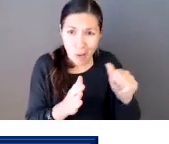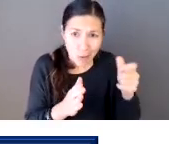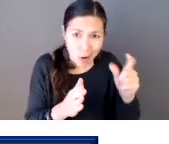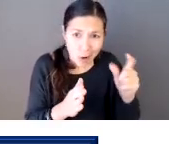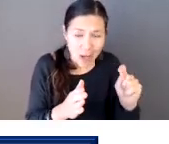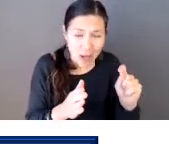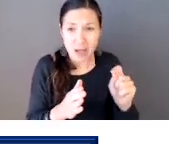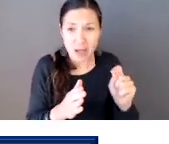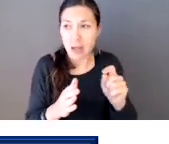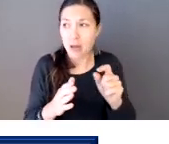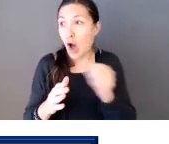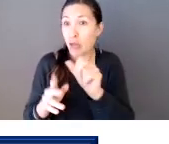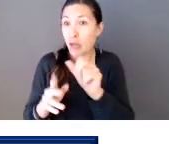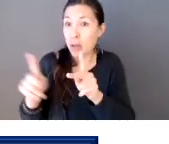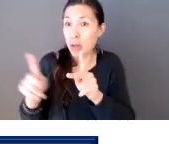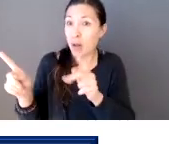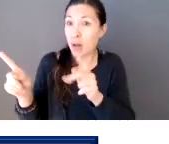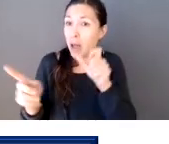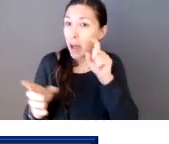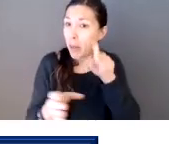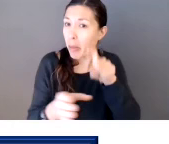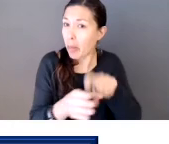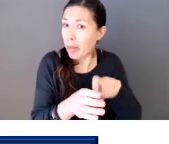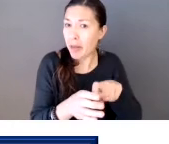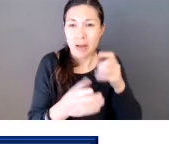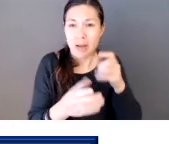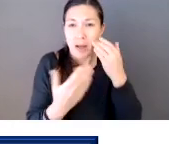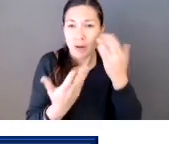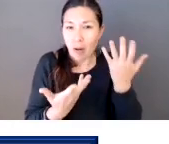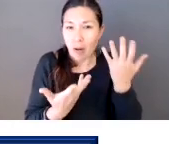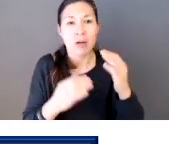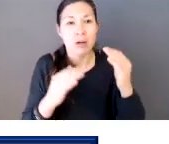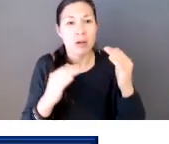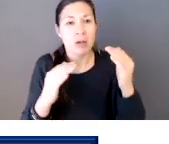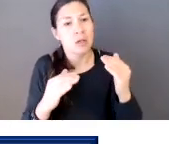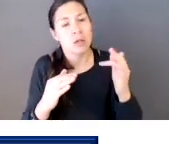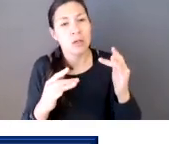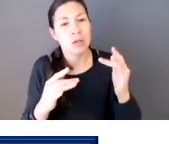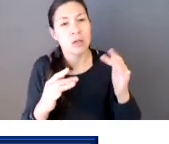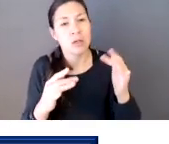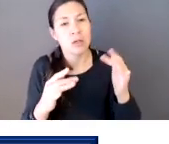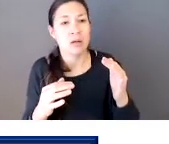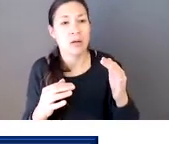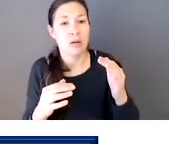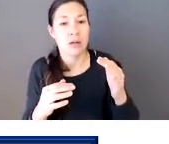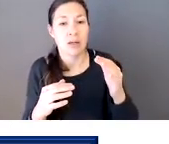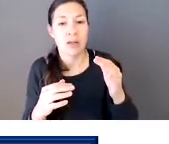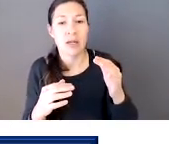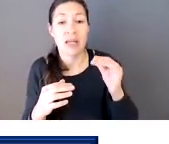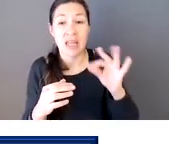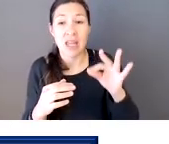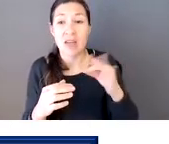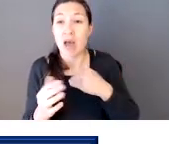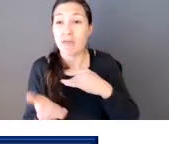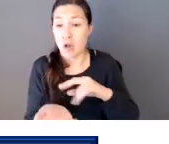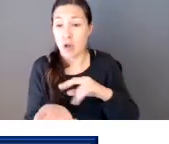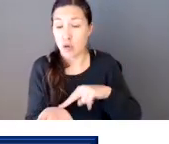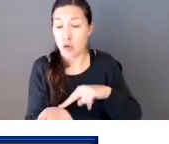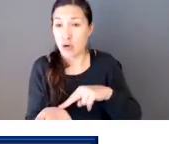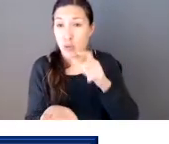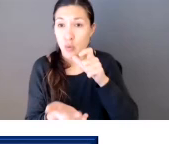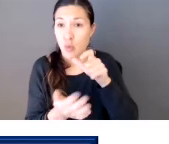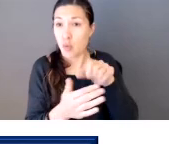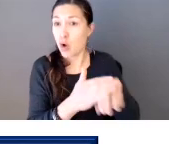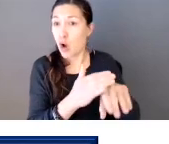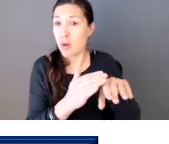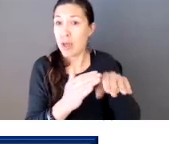an elder that we can't get out to see, but we have, you know, a nurse diligently going in there daily for med management, can we coordinate with